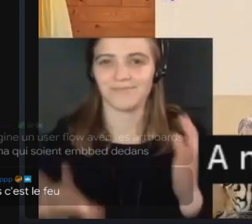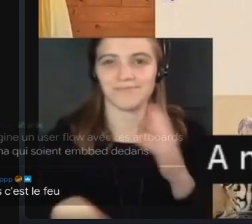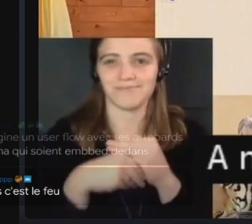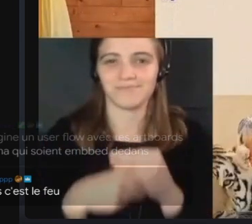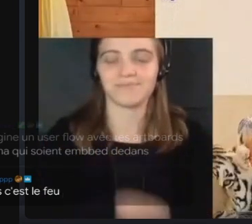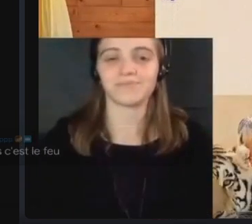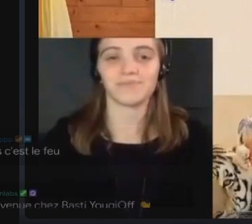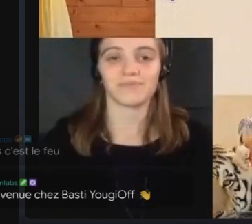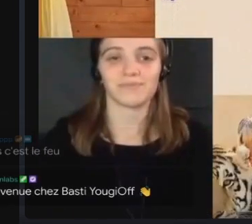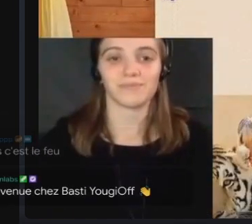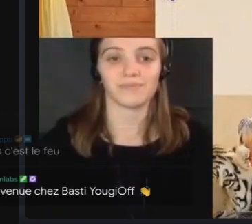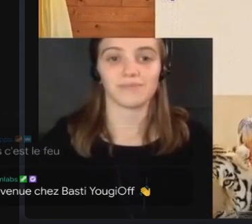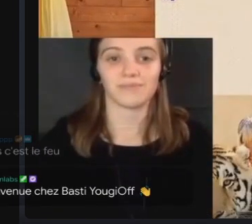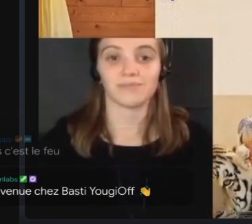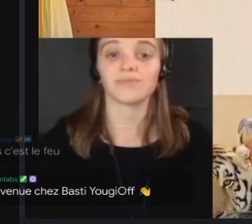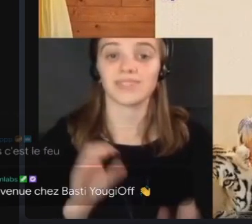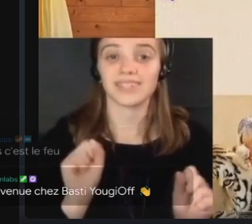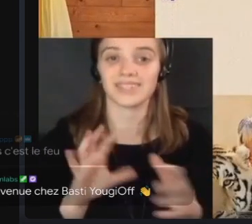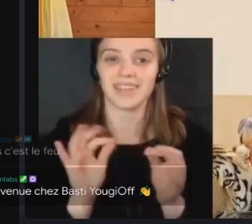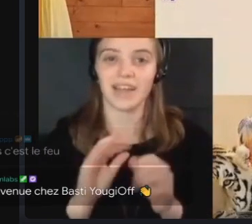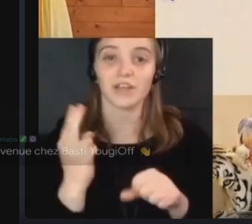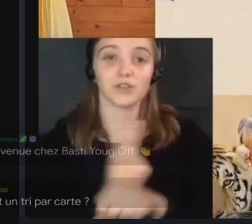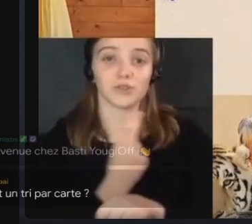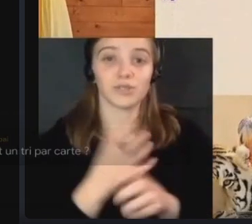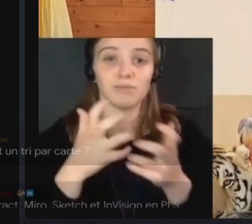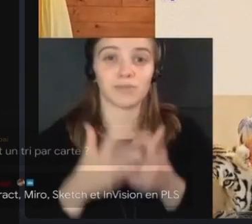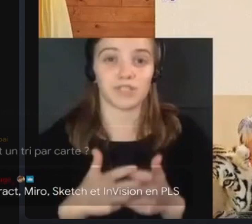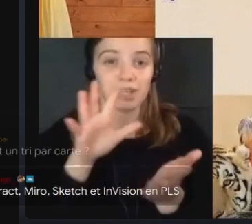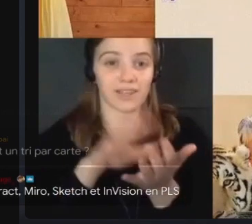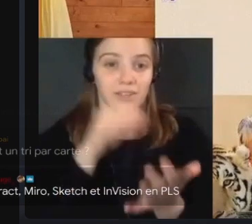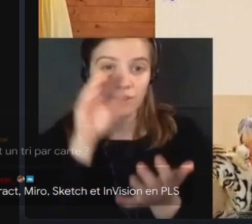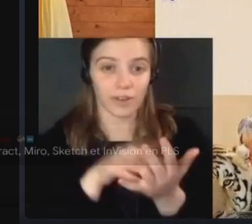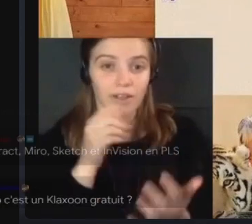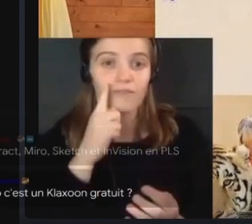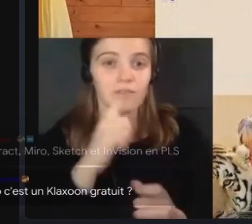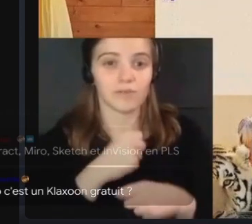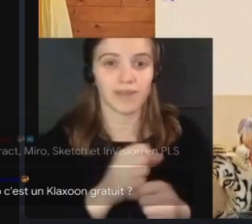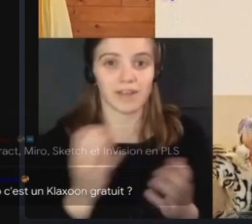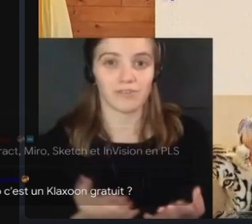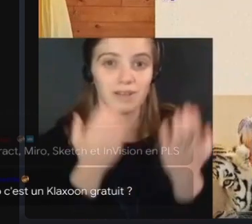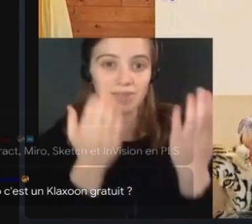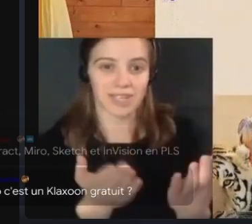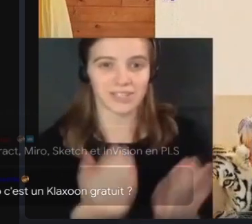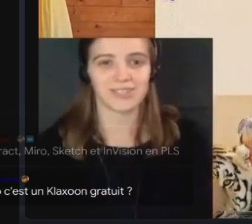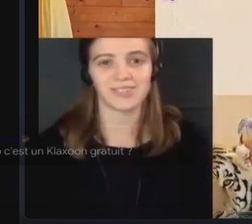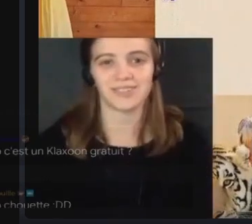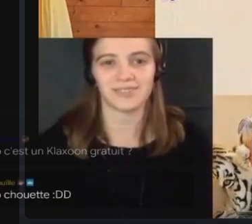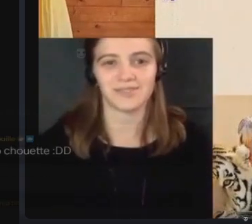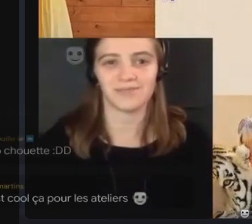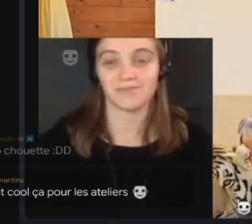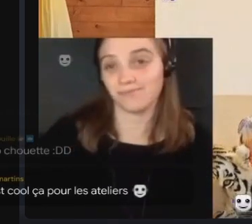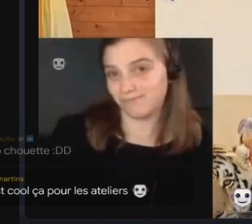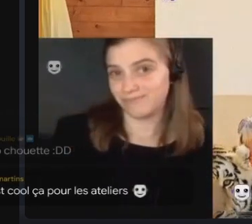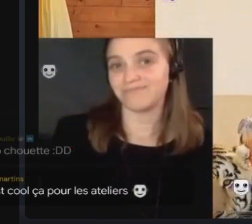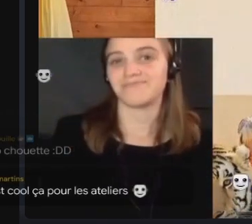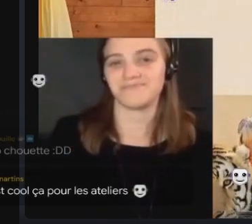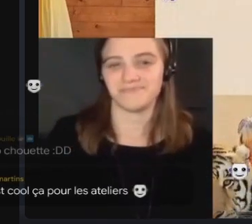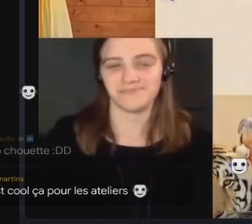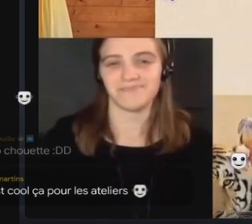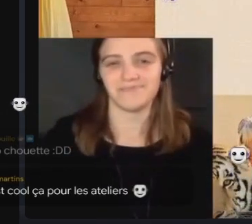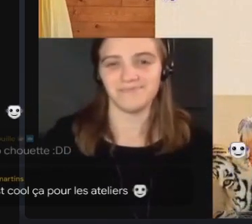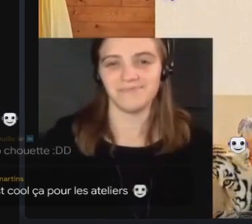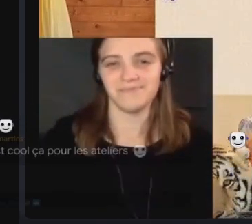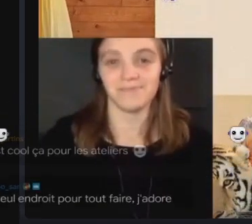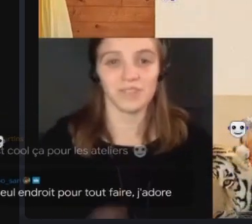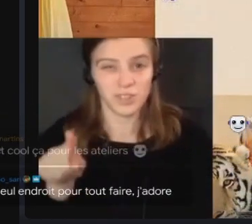derrière, j'adore. Use machine learning to make recommendations. Great idea. Everyone remember the